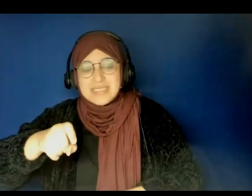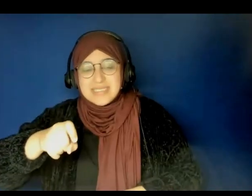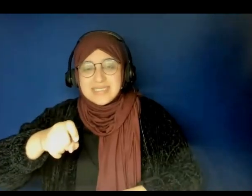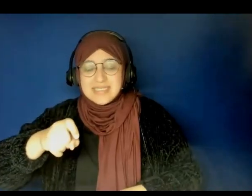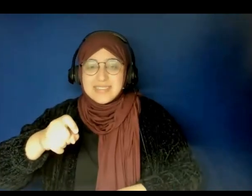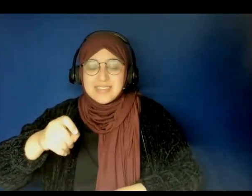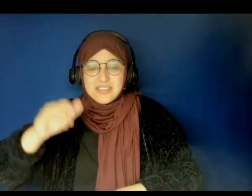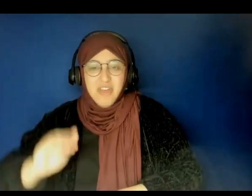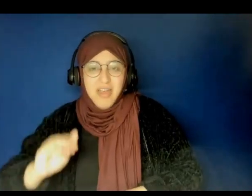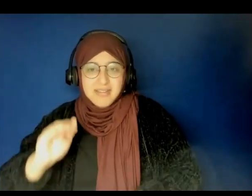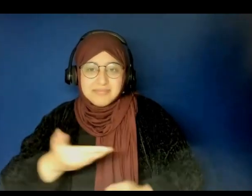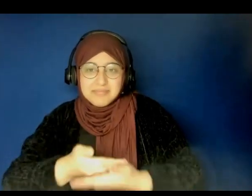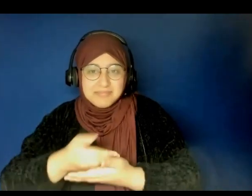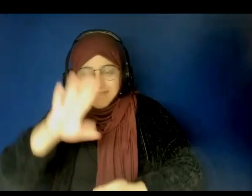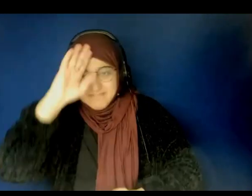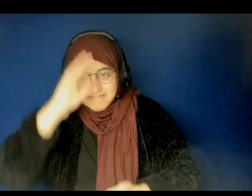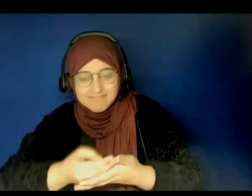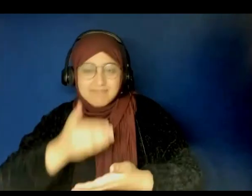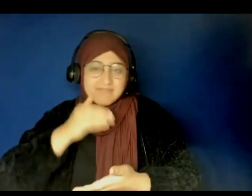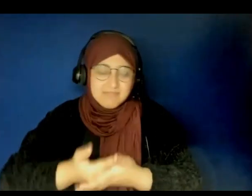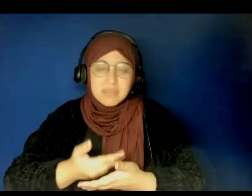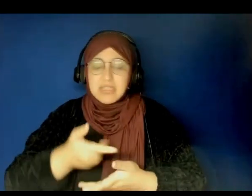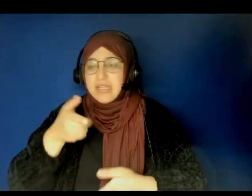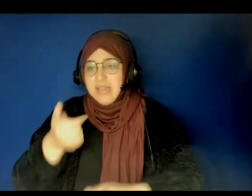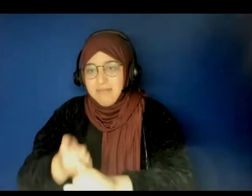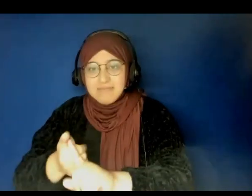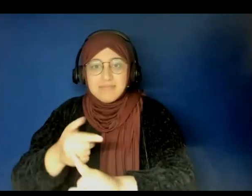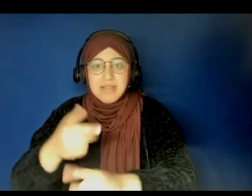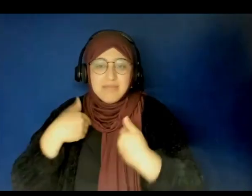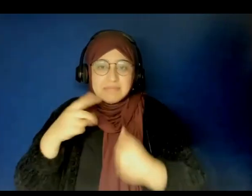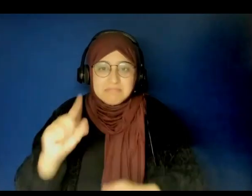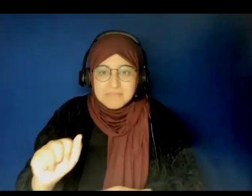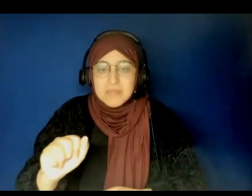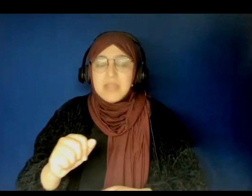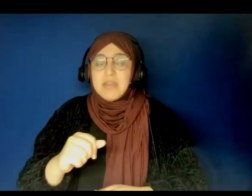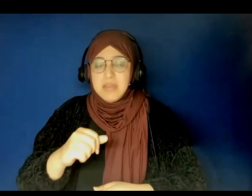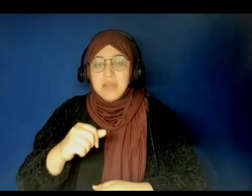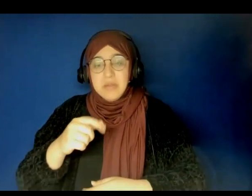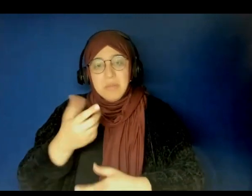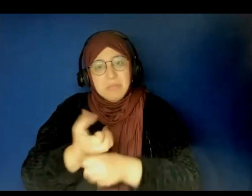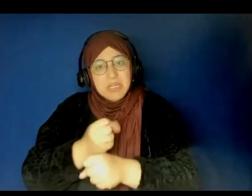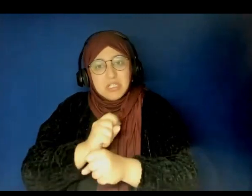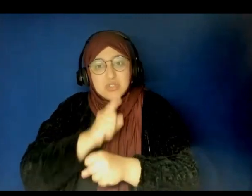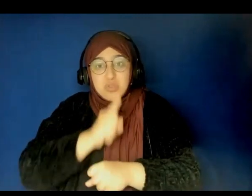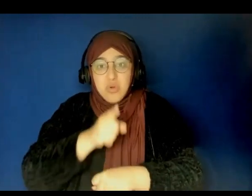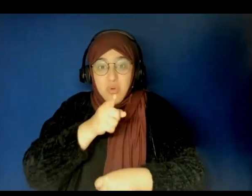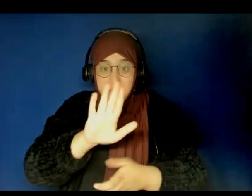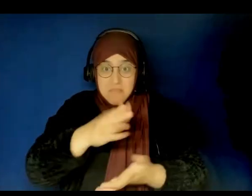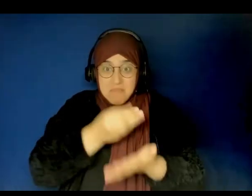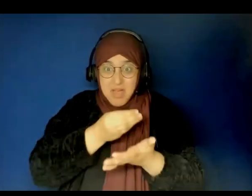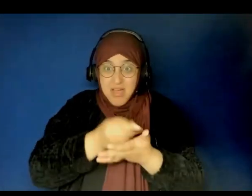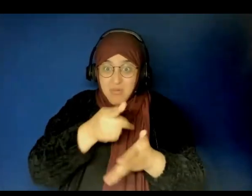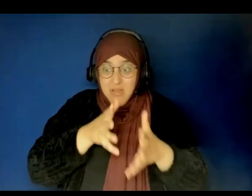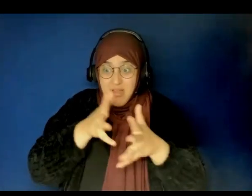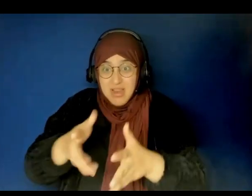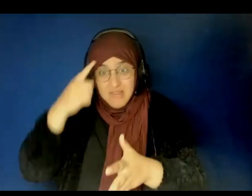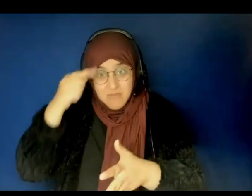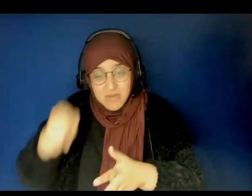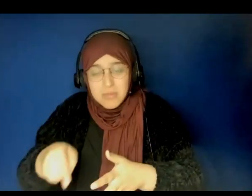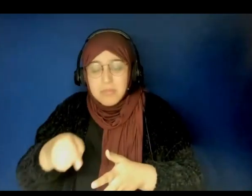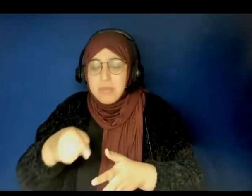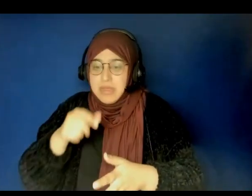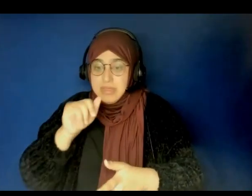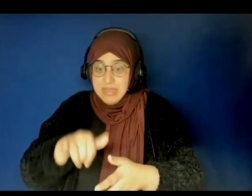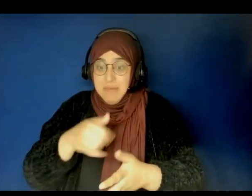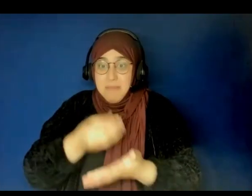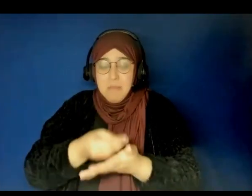money that you leave them will not upset or interrupt the benefits that they get from the state